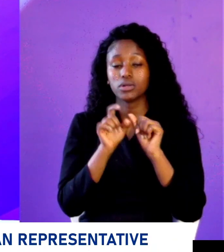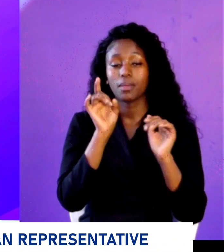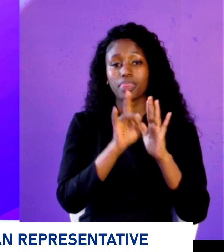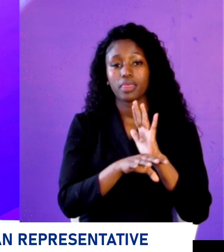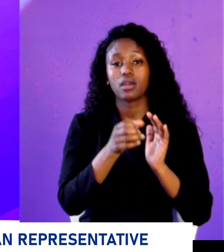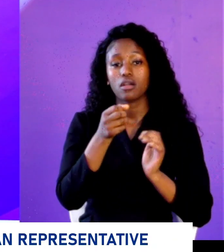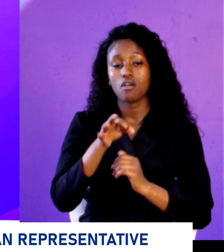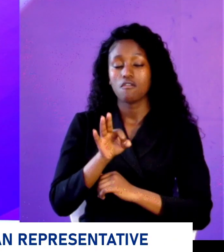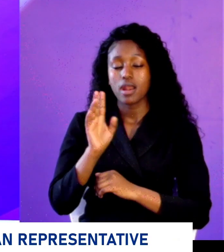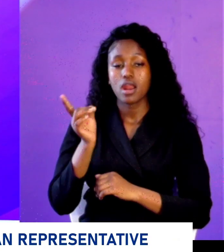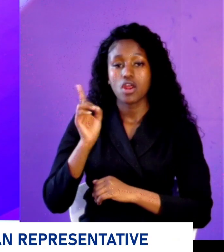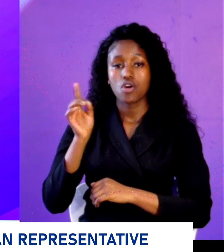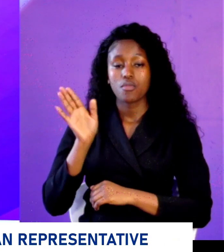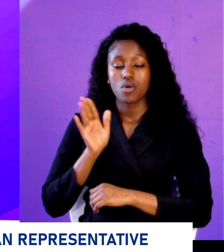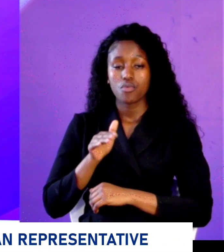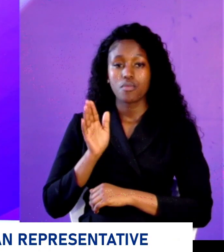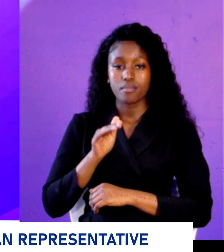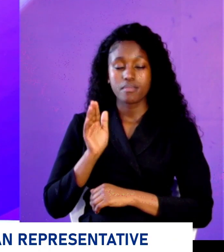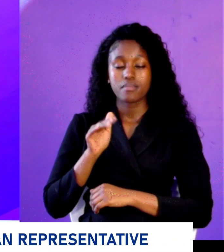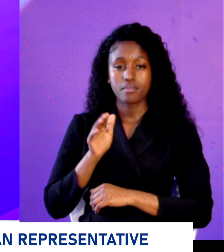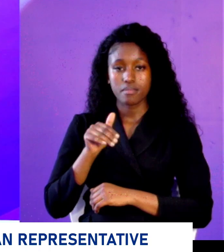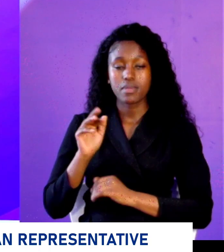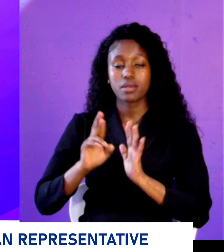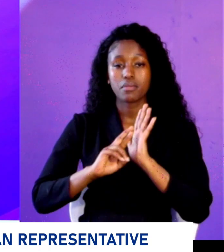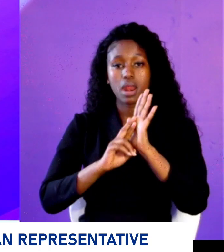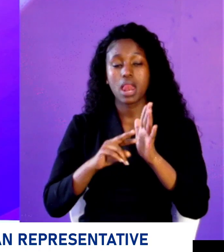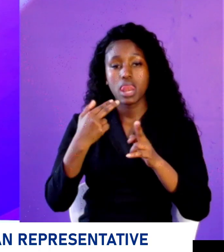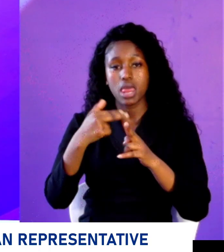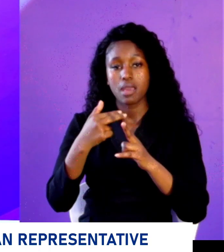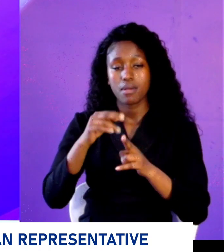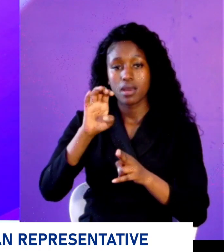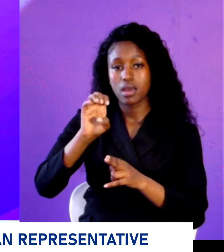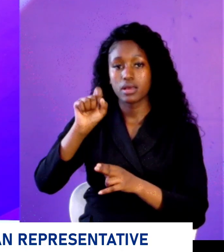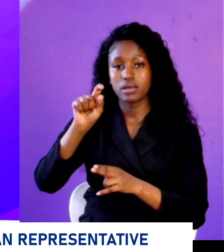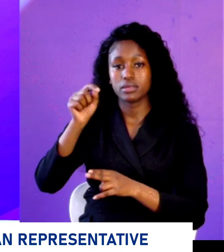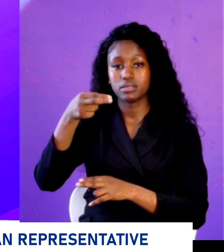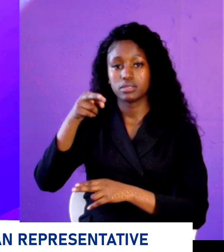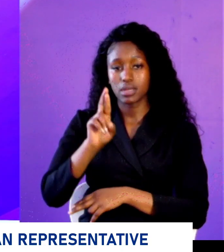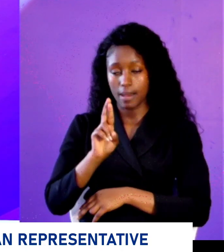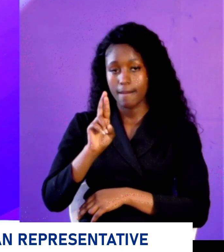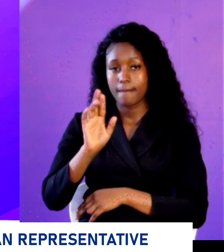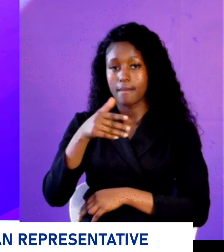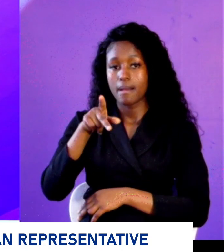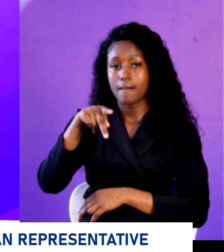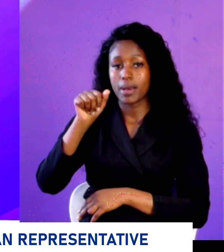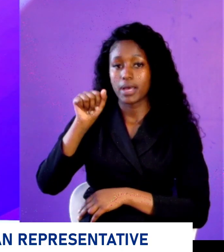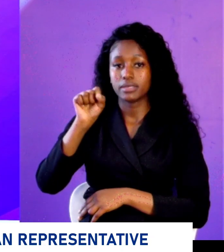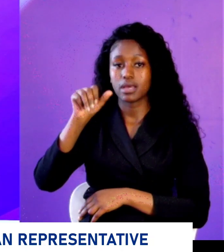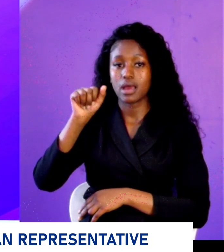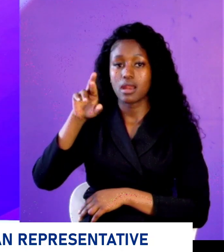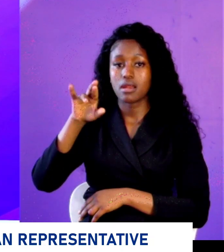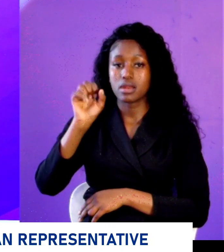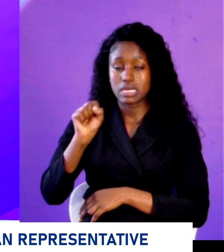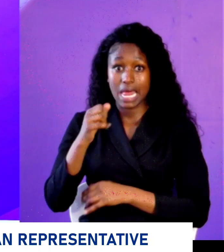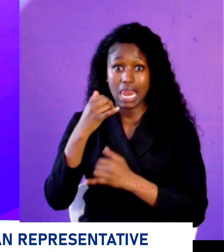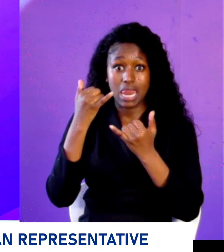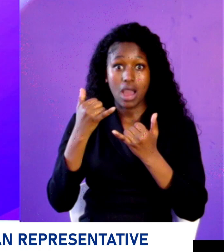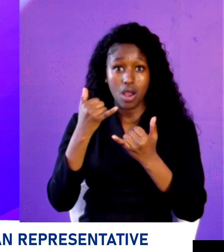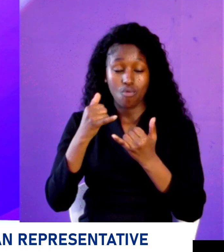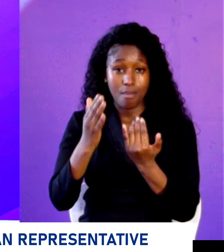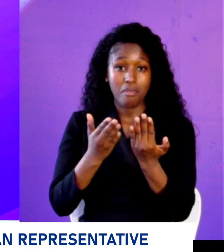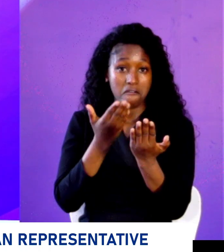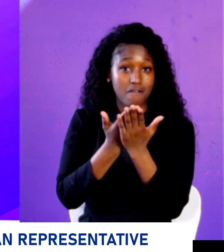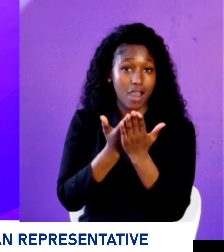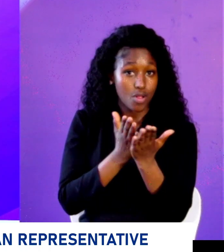Representative Esther Modoni Passaris has been officially filed with the Independent Electoral and